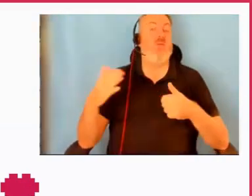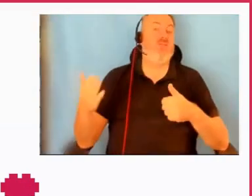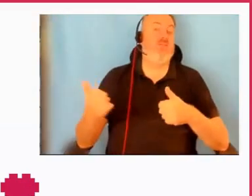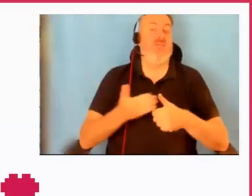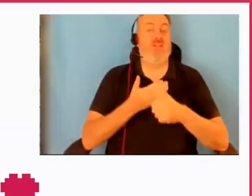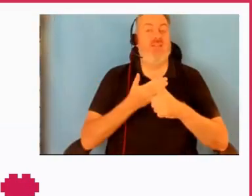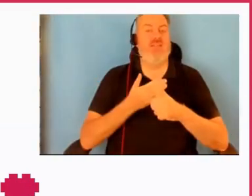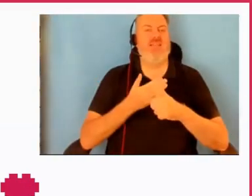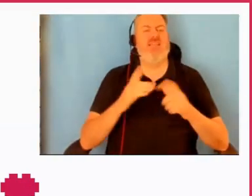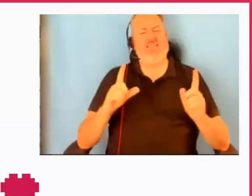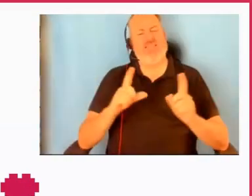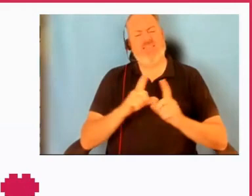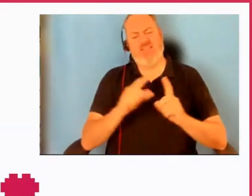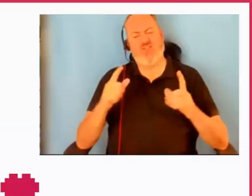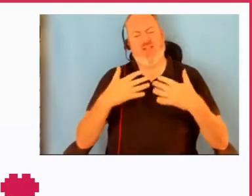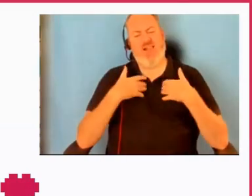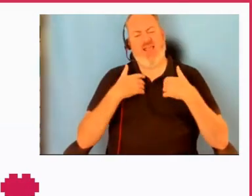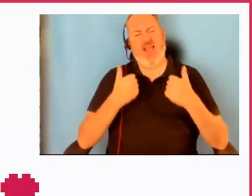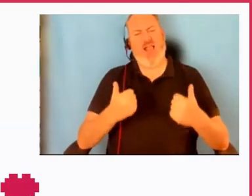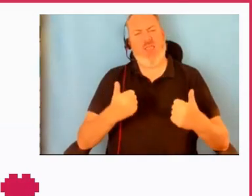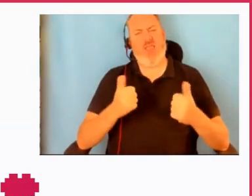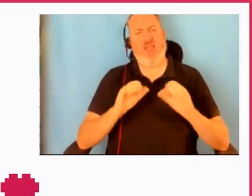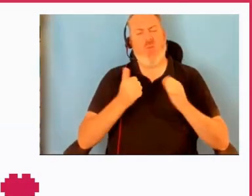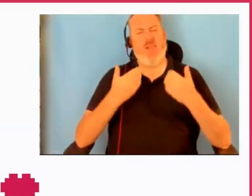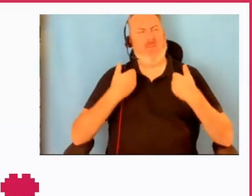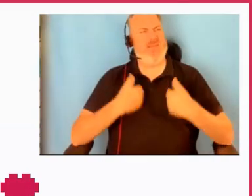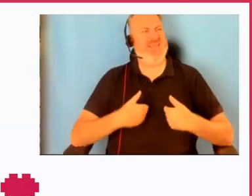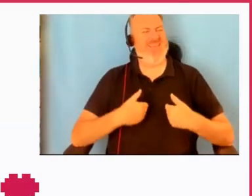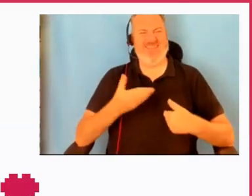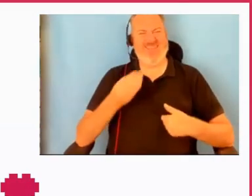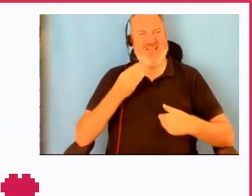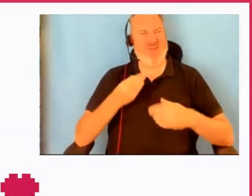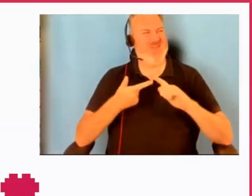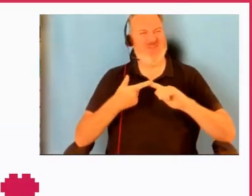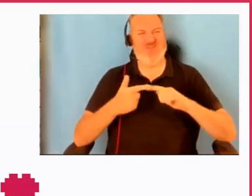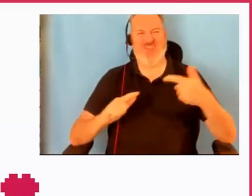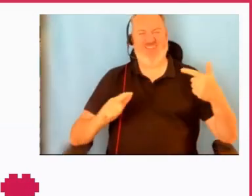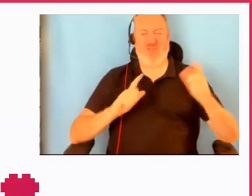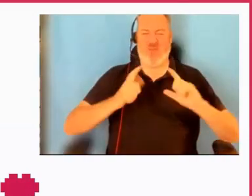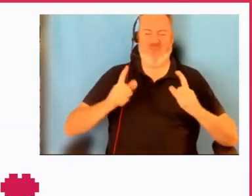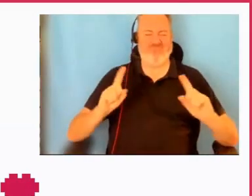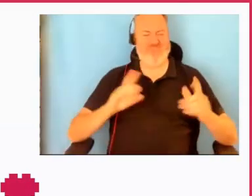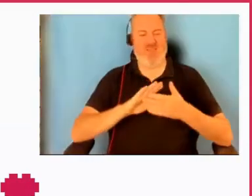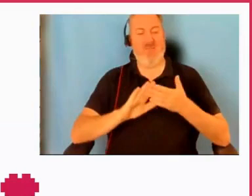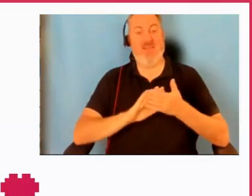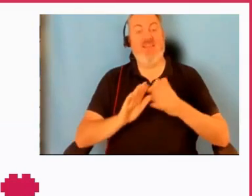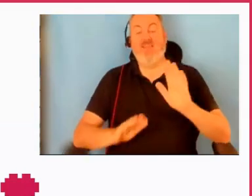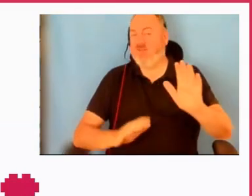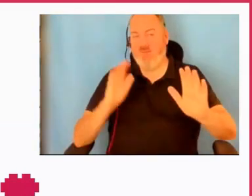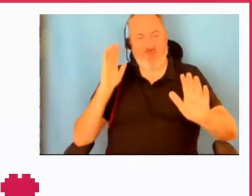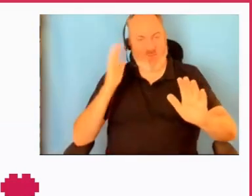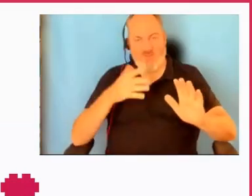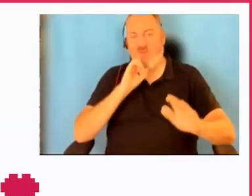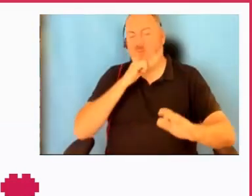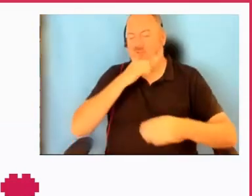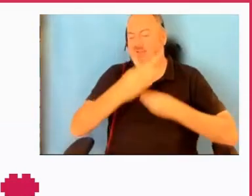into what digital health care and wellbeing is, because it can be a bit of a jargony term or a bit of an unknown term for a lot of people.